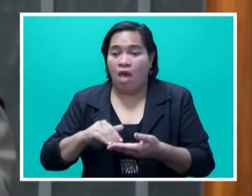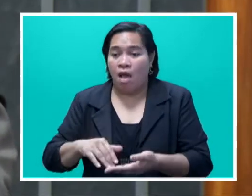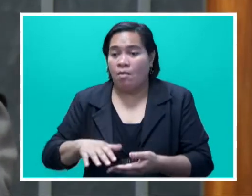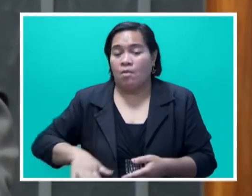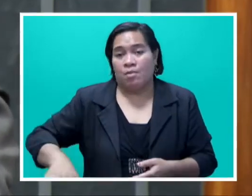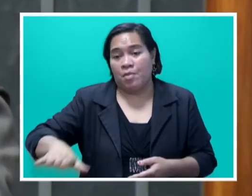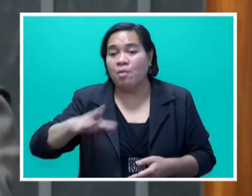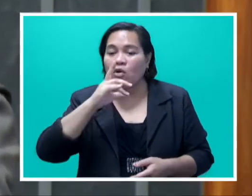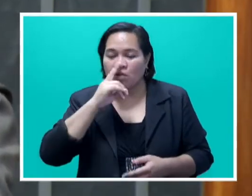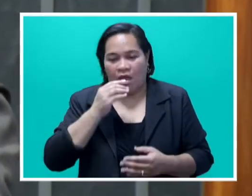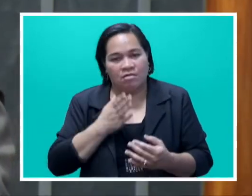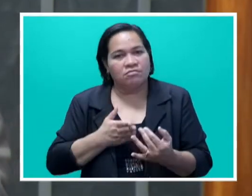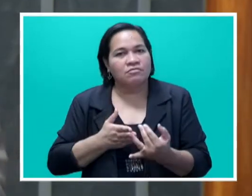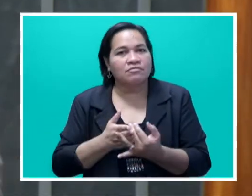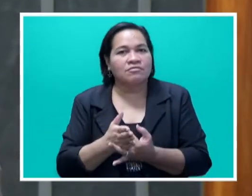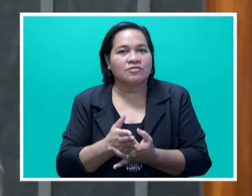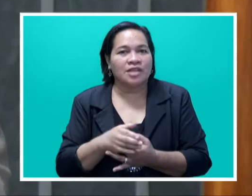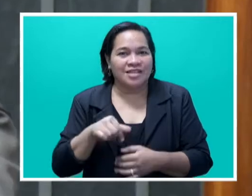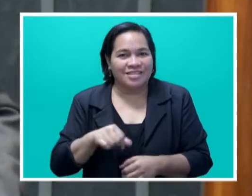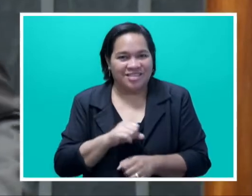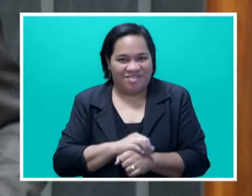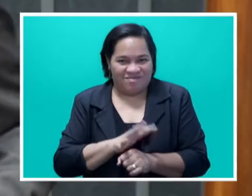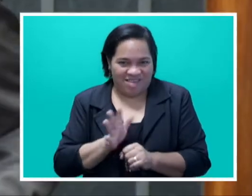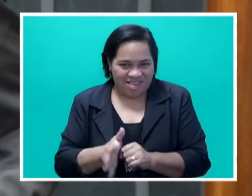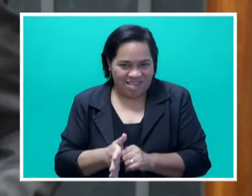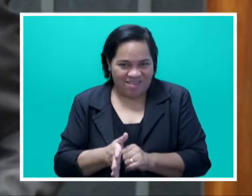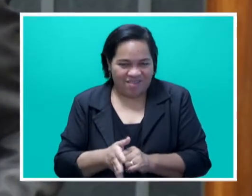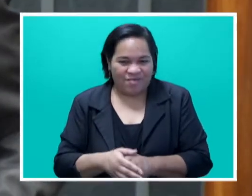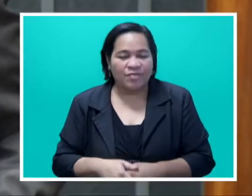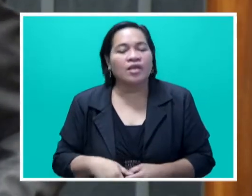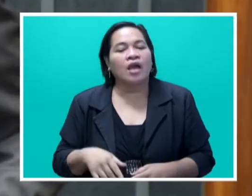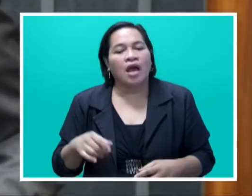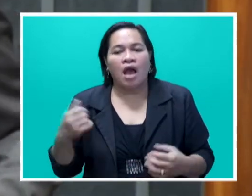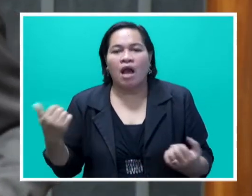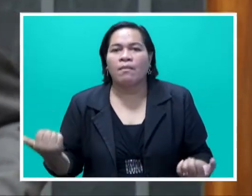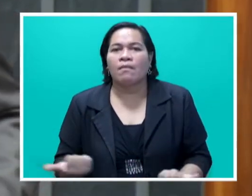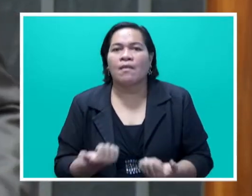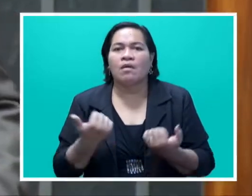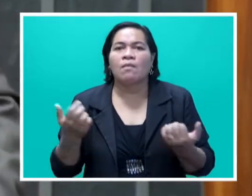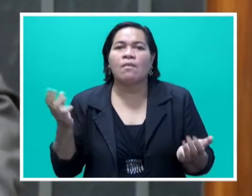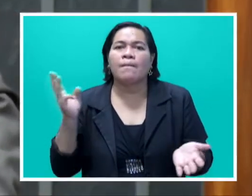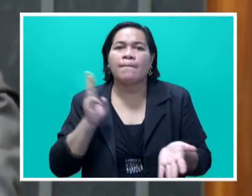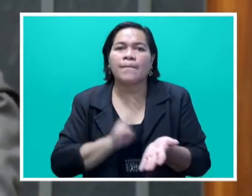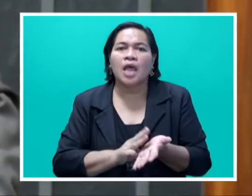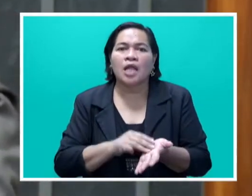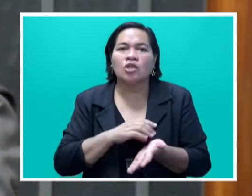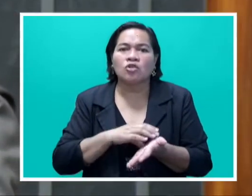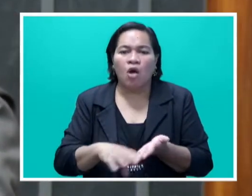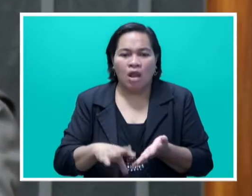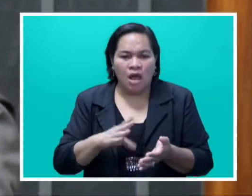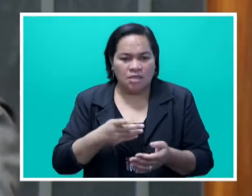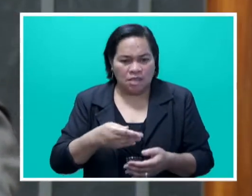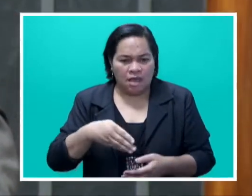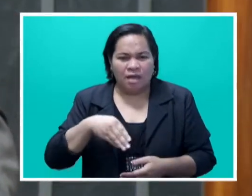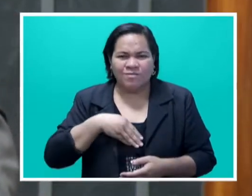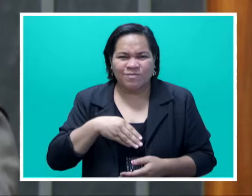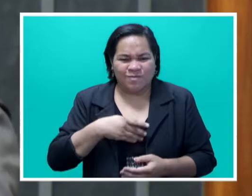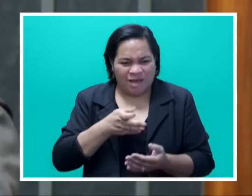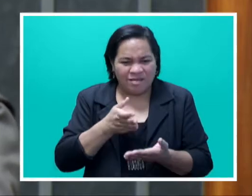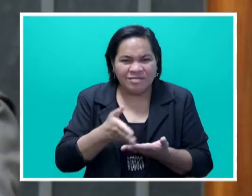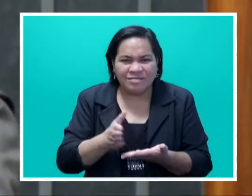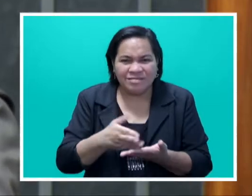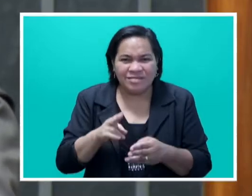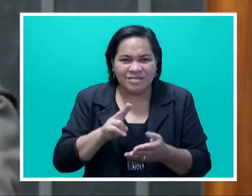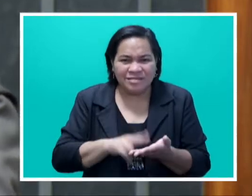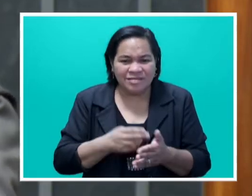pandemic. Mr. Speaker, this includes hundreds of millions in unemployment benefits as well as access to